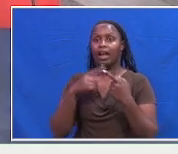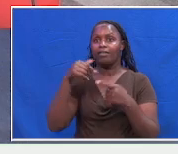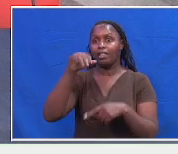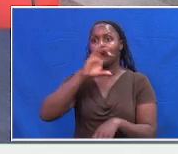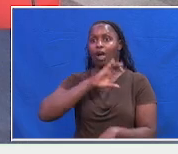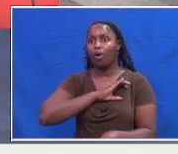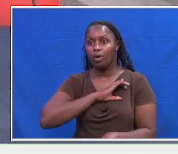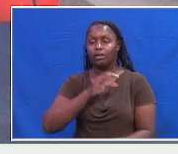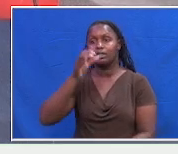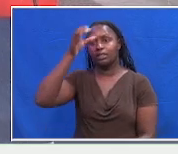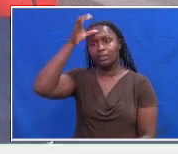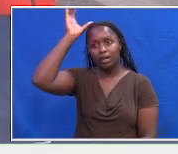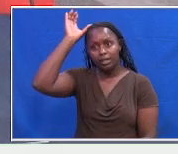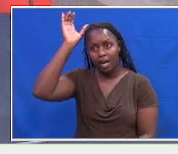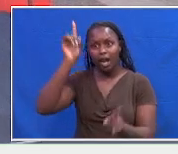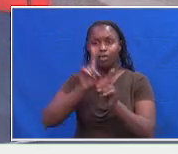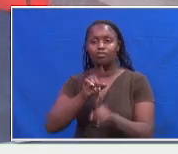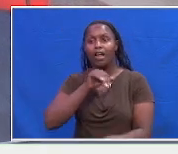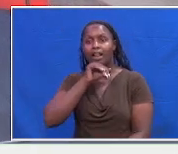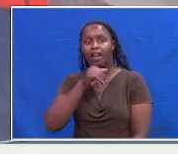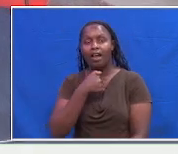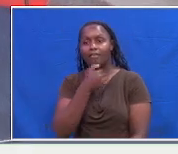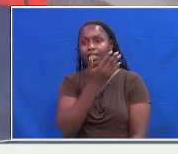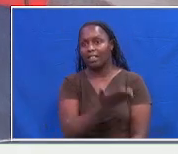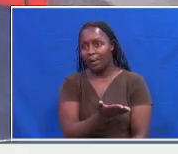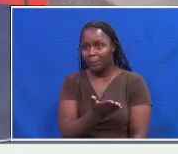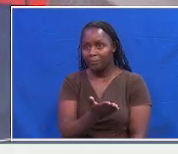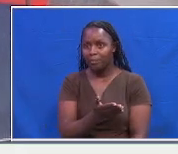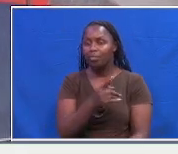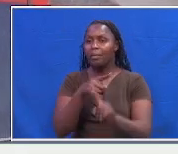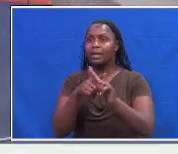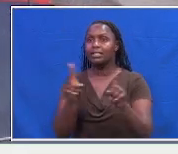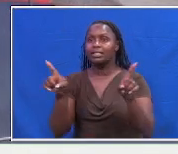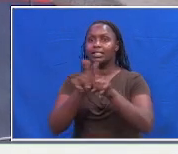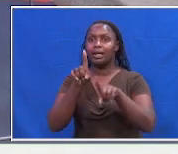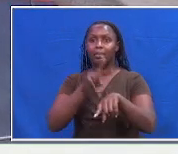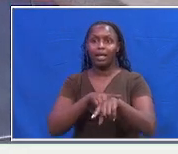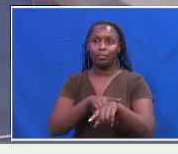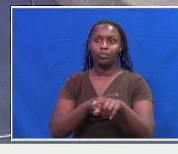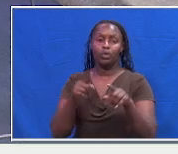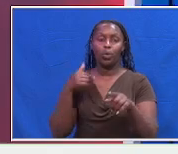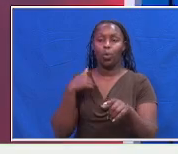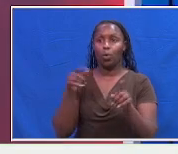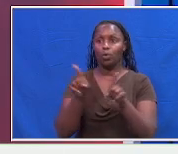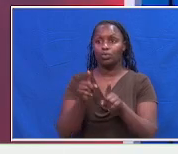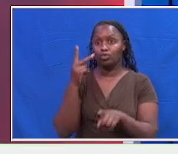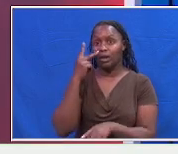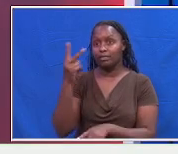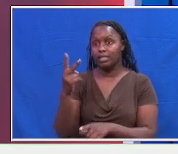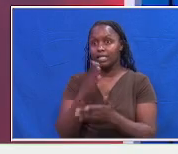as well, and Raila Odinga and the rest of that ilk. But at the same time, you also have seen some